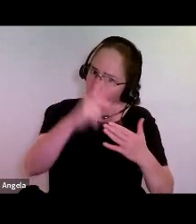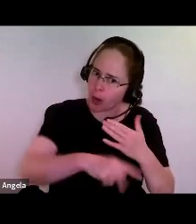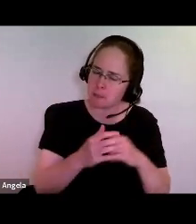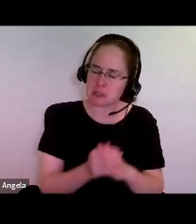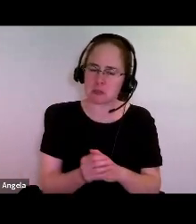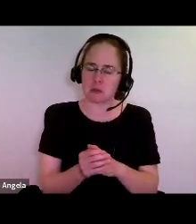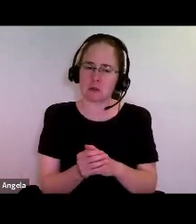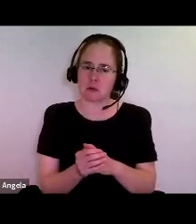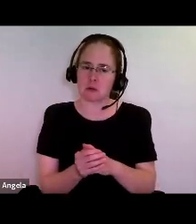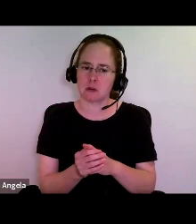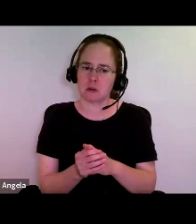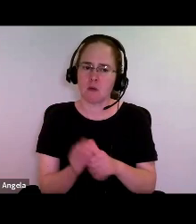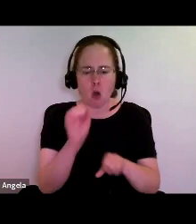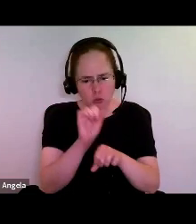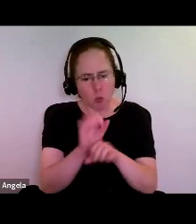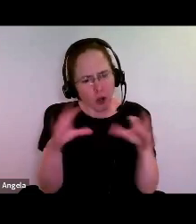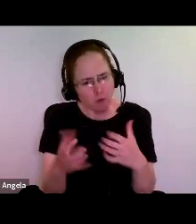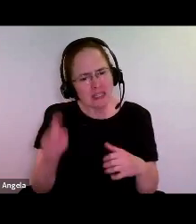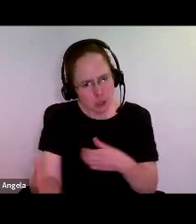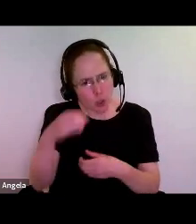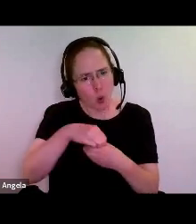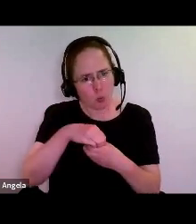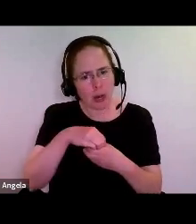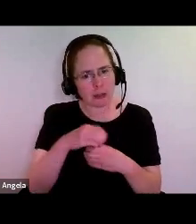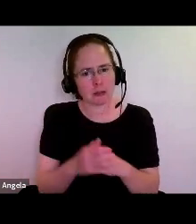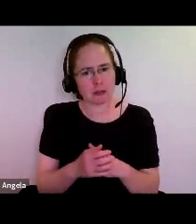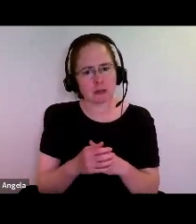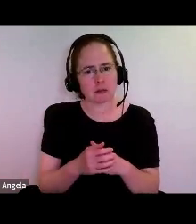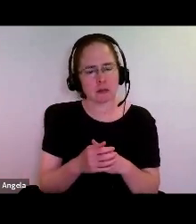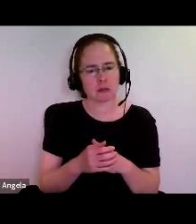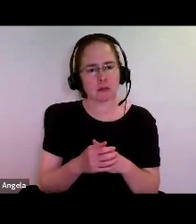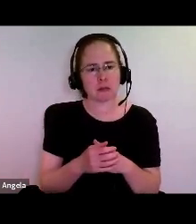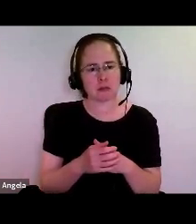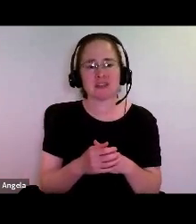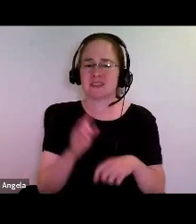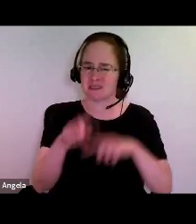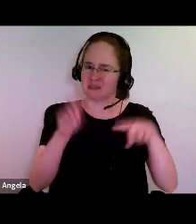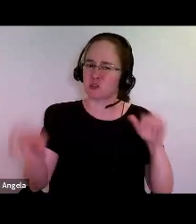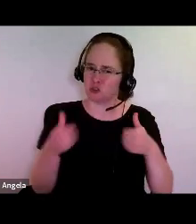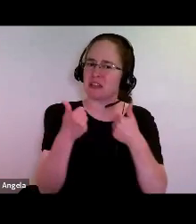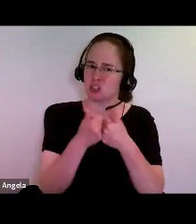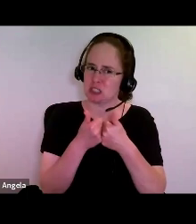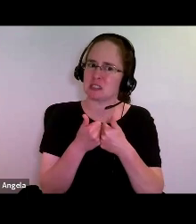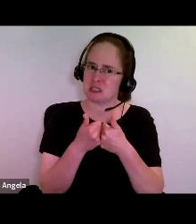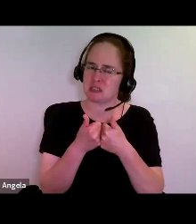workforce has to incorporate this. And so there are various challenges to actually getting this